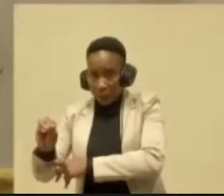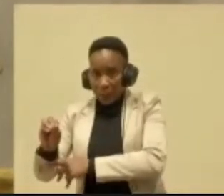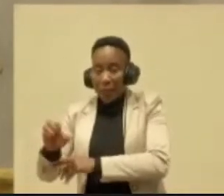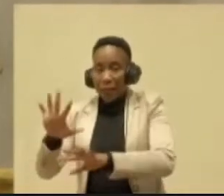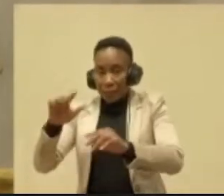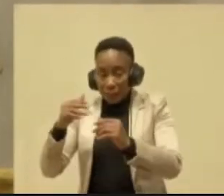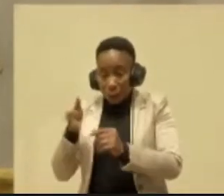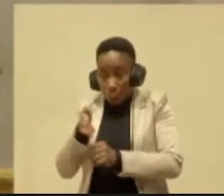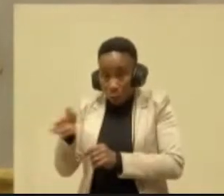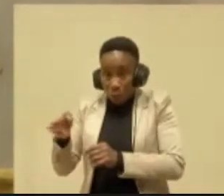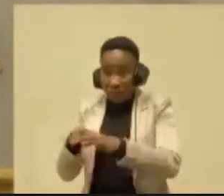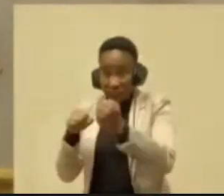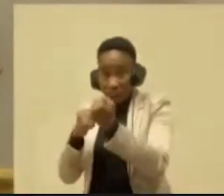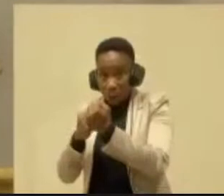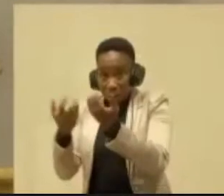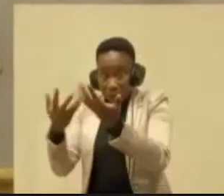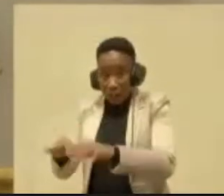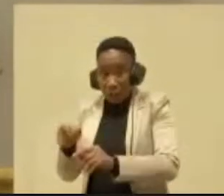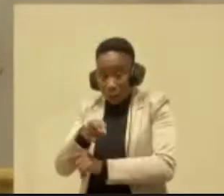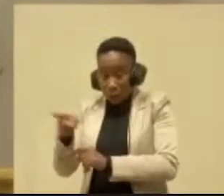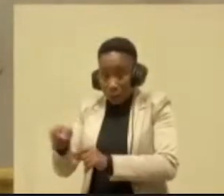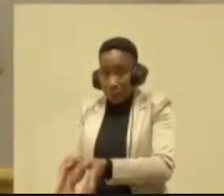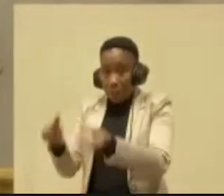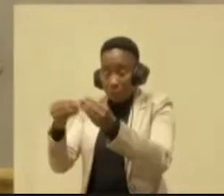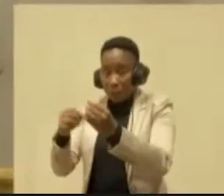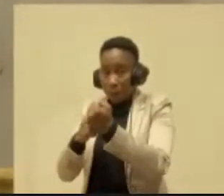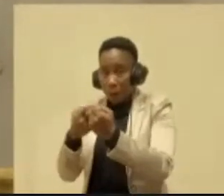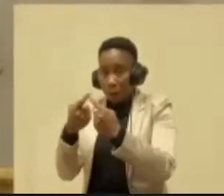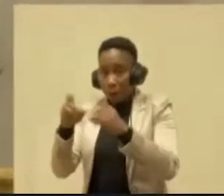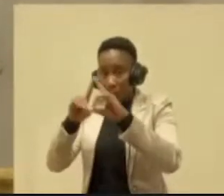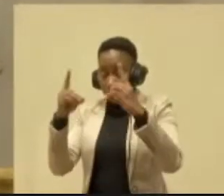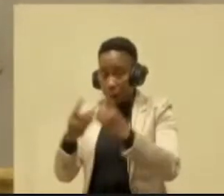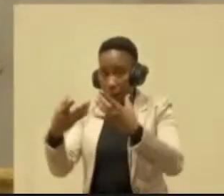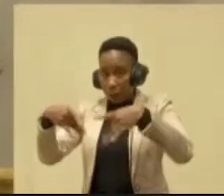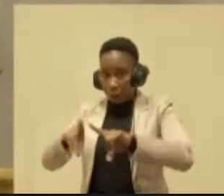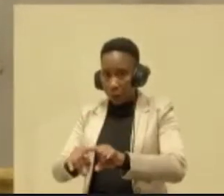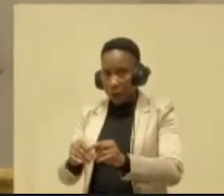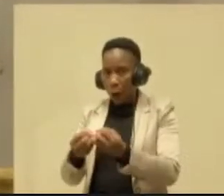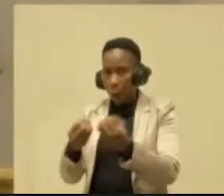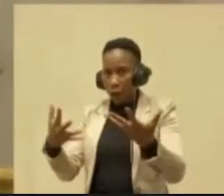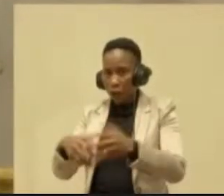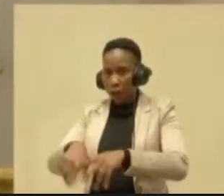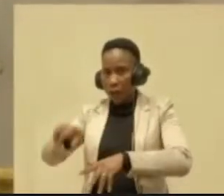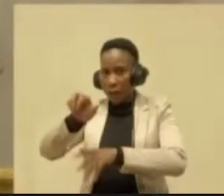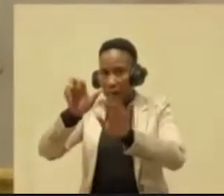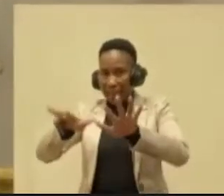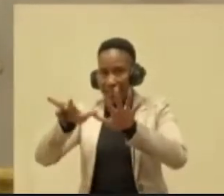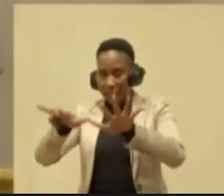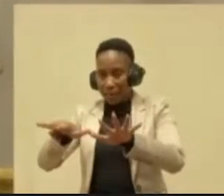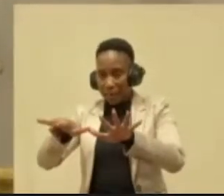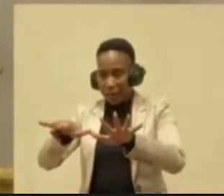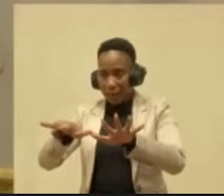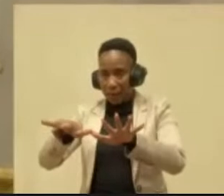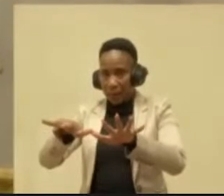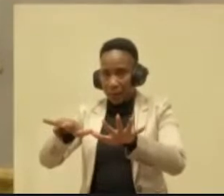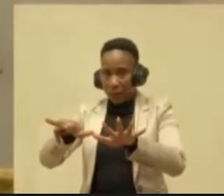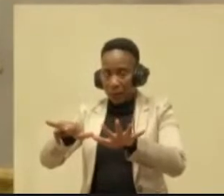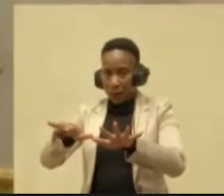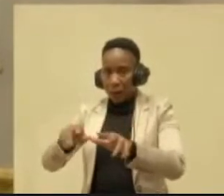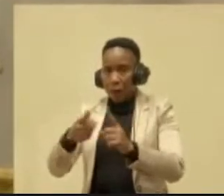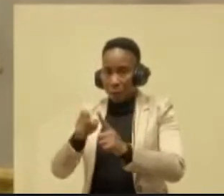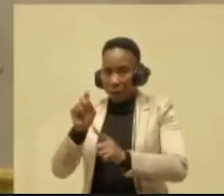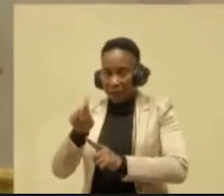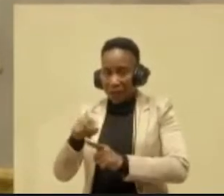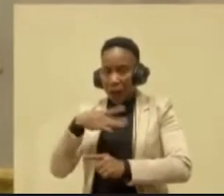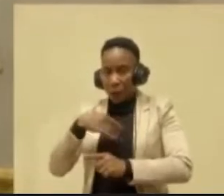supported those who've already received support from the department chairperson stands at 18. and on on that note i